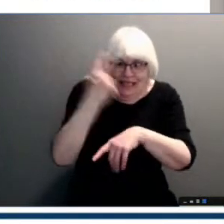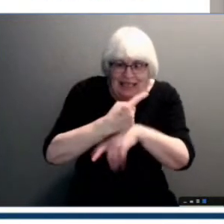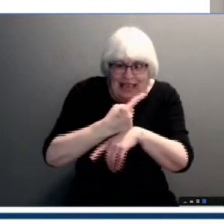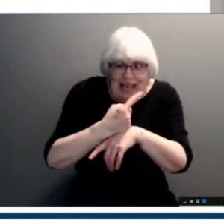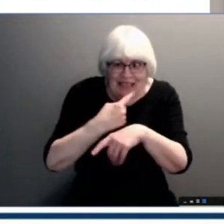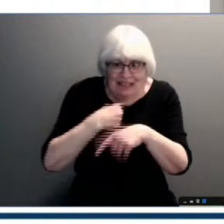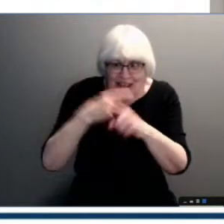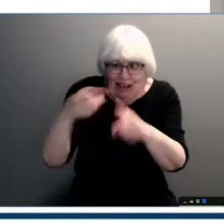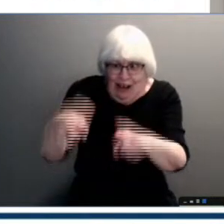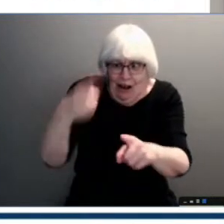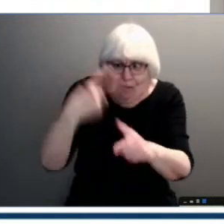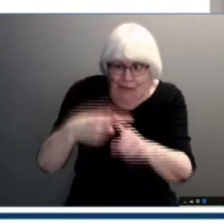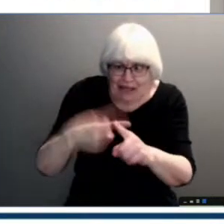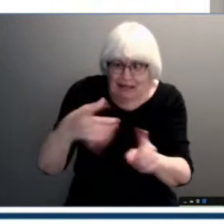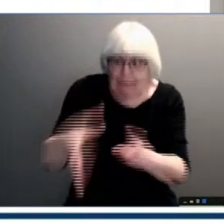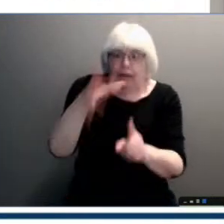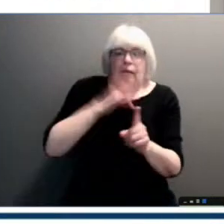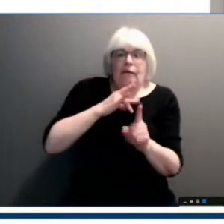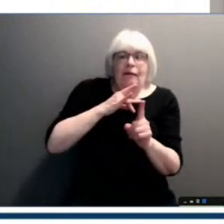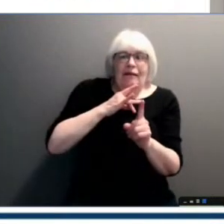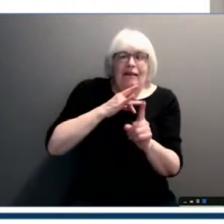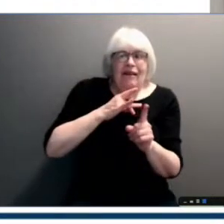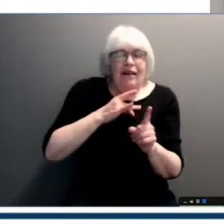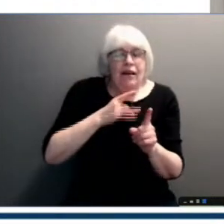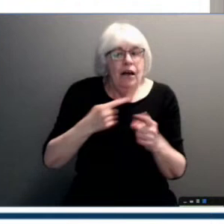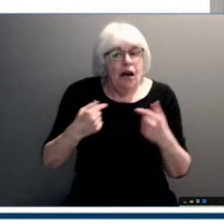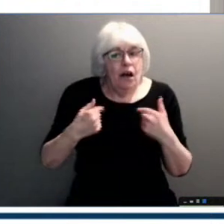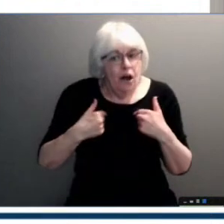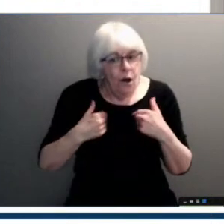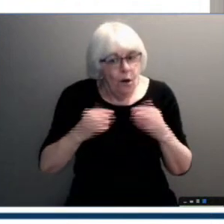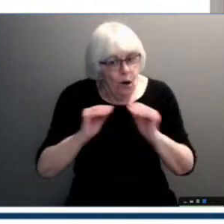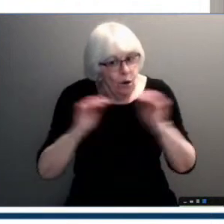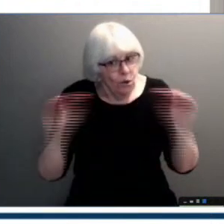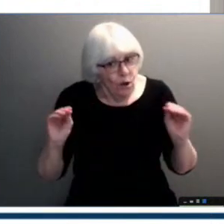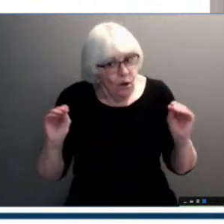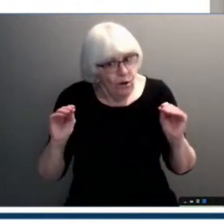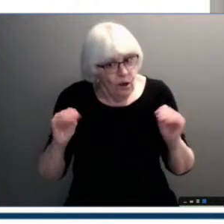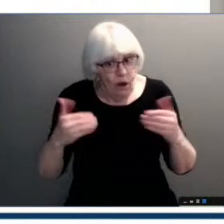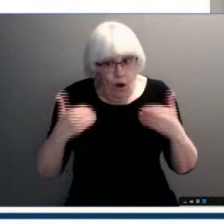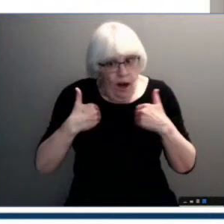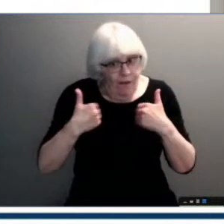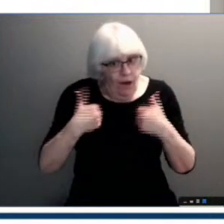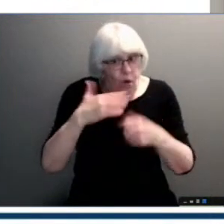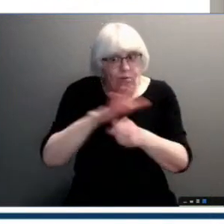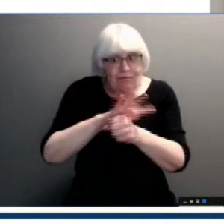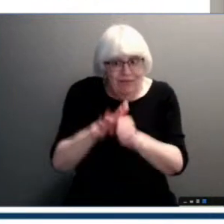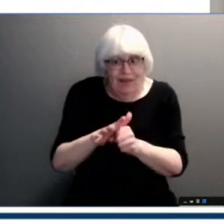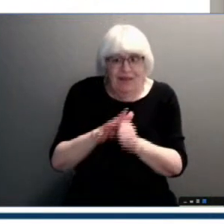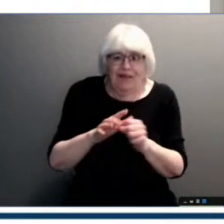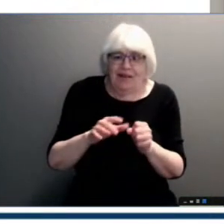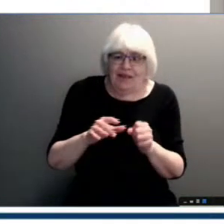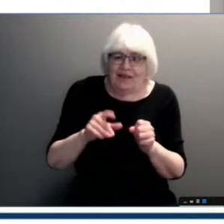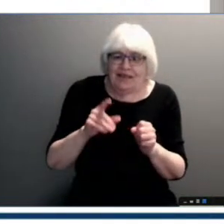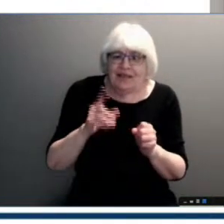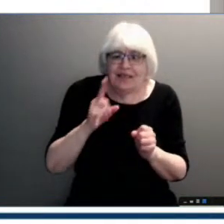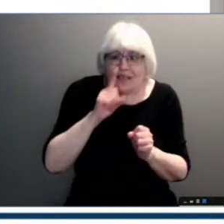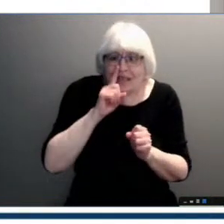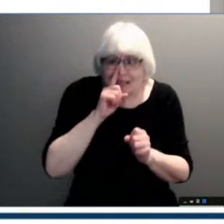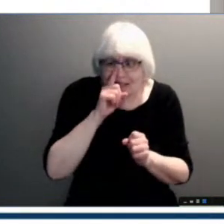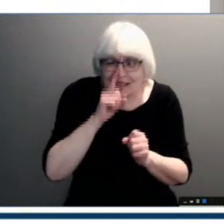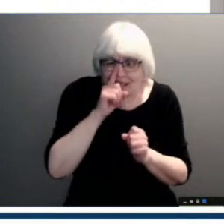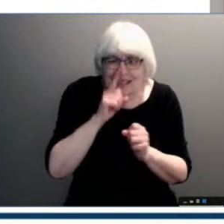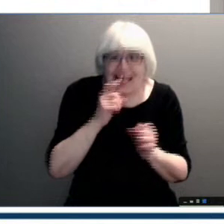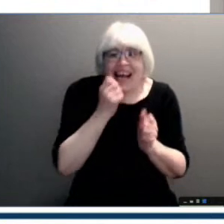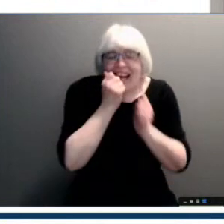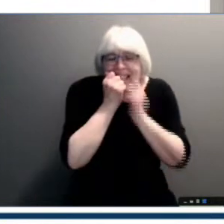do not have COVID, but I certainly understand the pressure of awaiting results while thinking of those that I had been around in the days